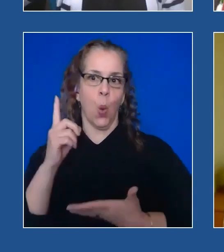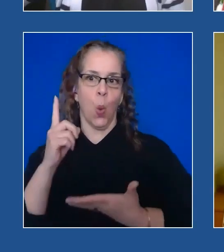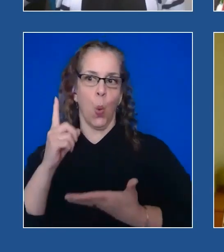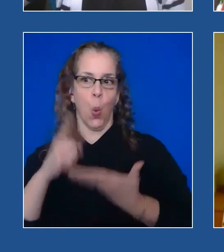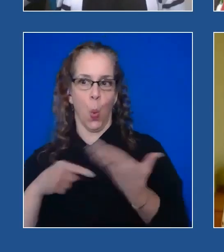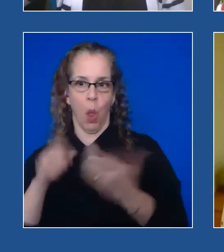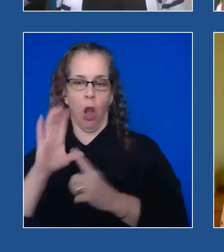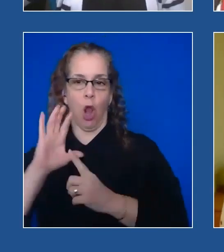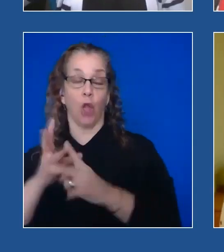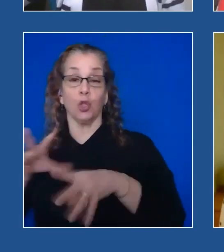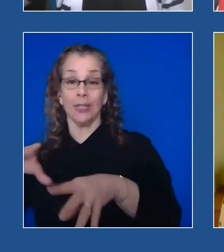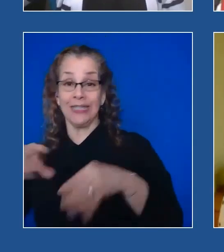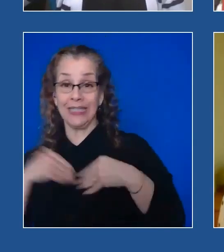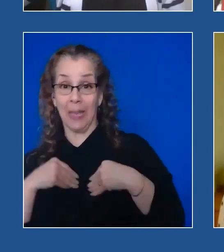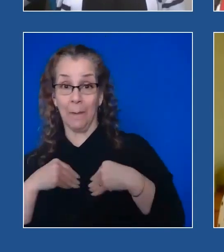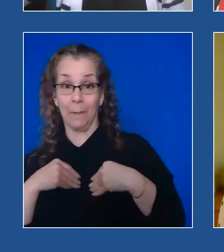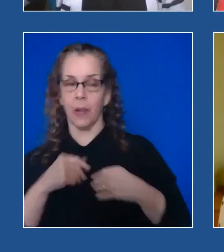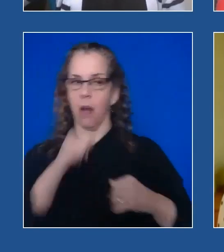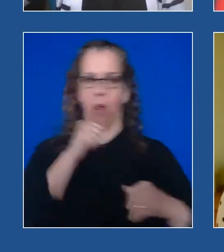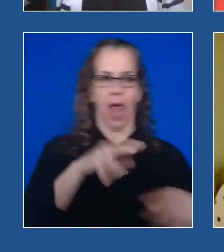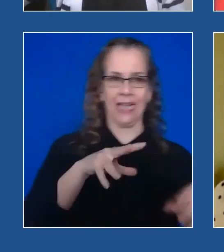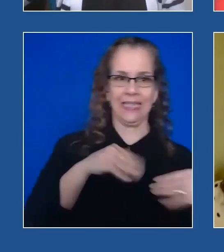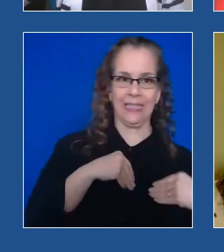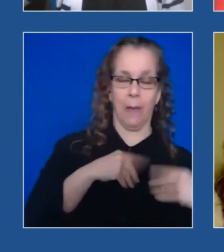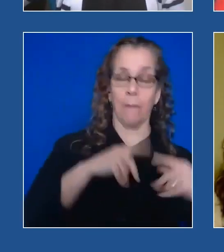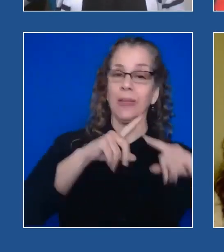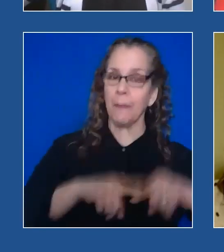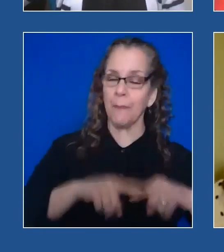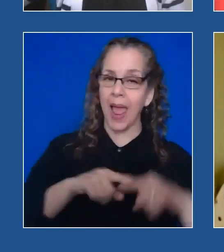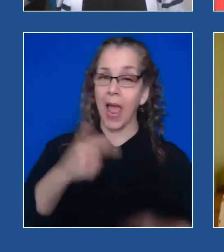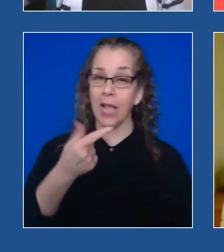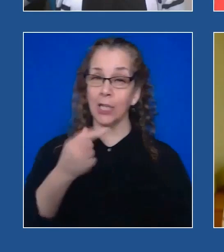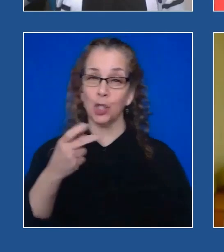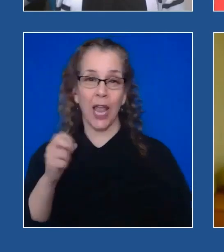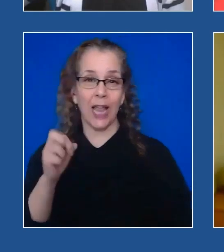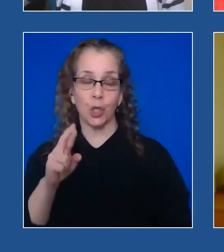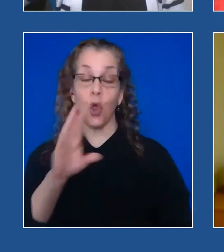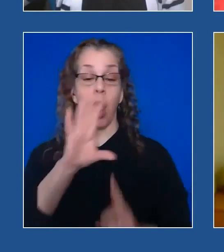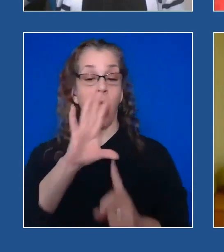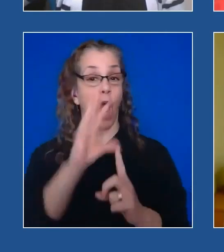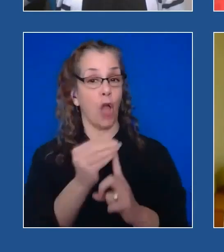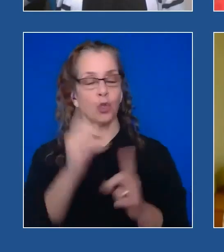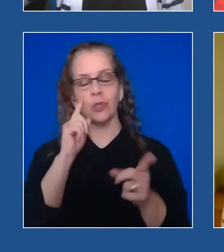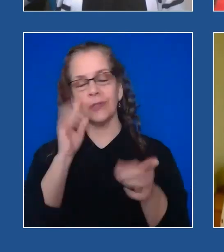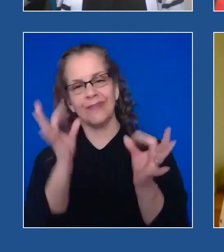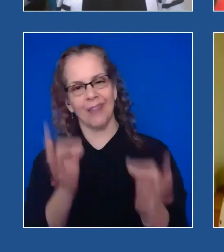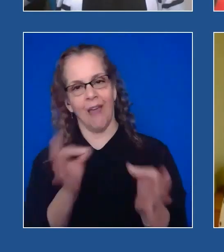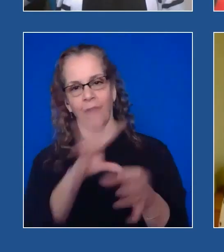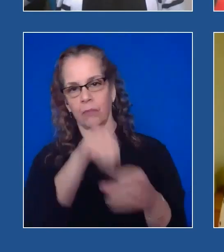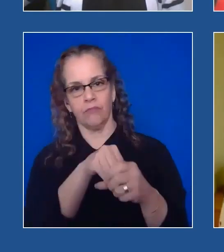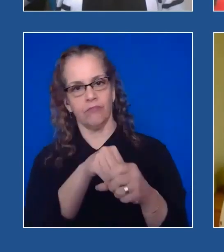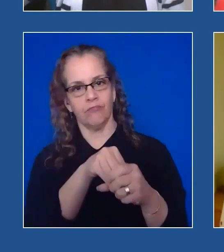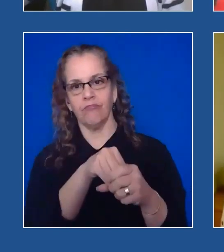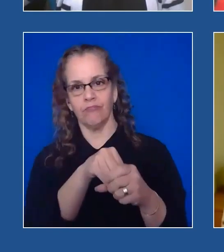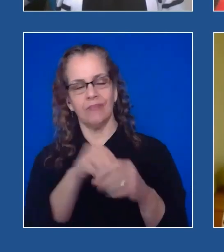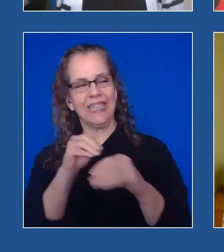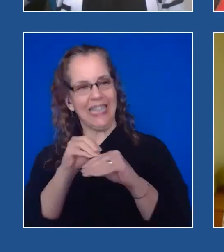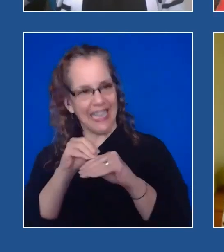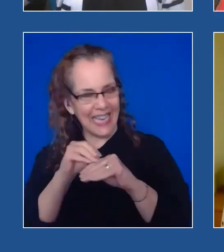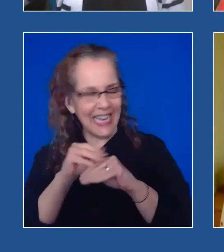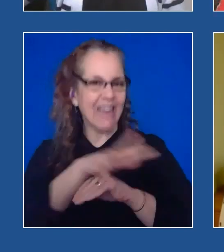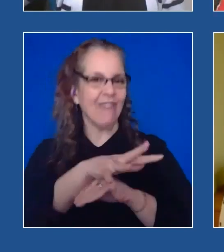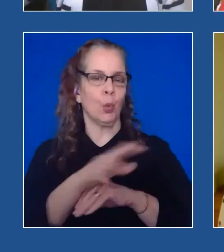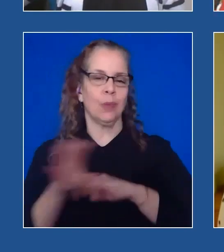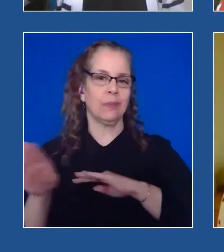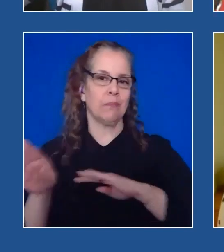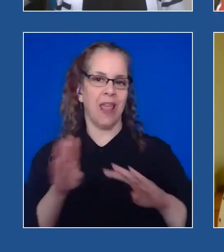which gender. So culture absolutely has an influence. And how do we tolerate expression of